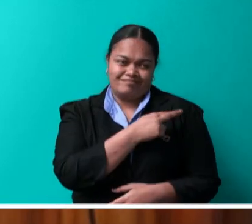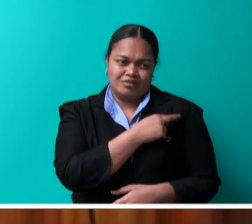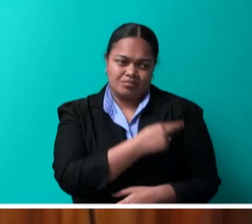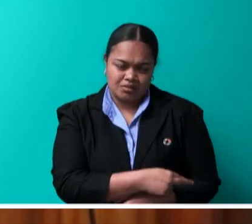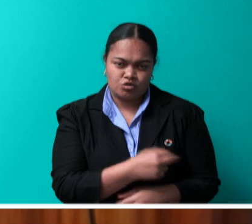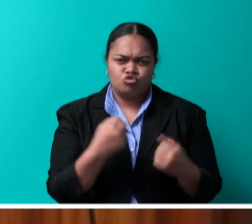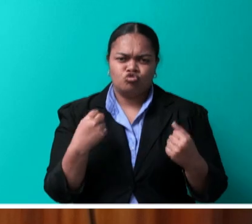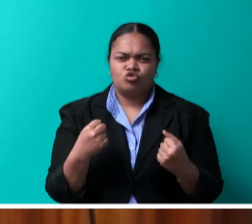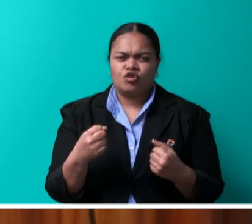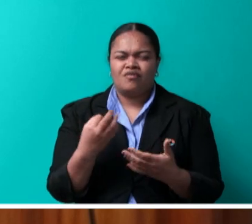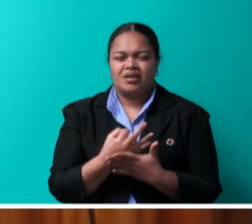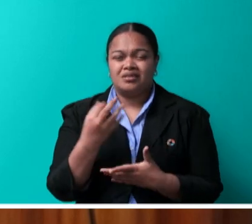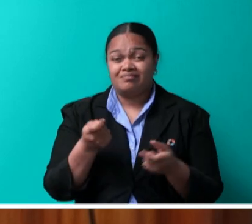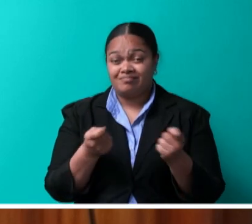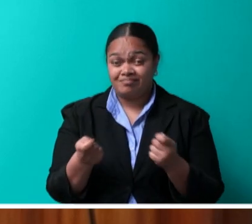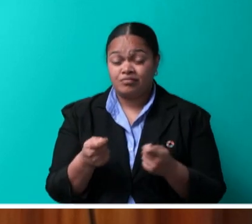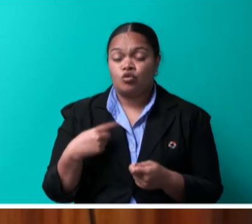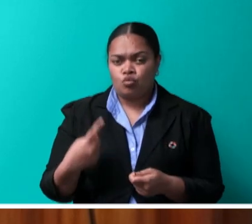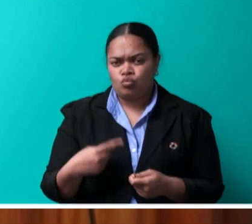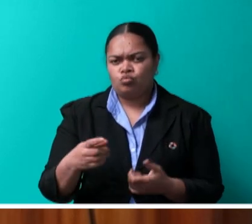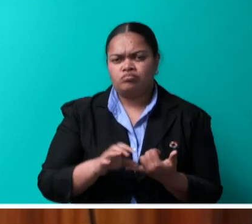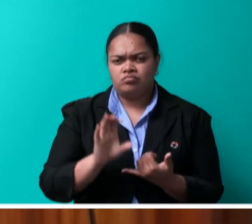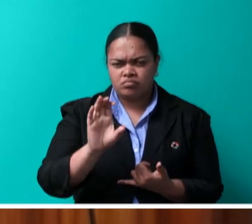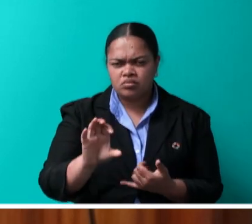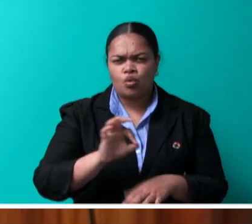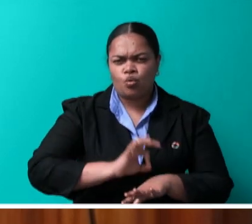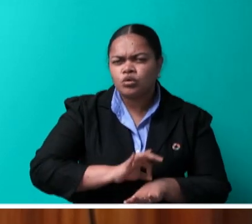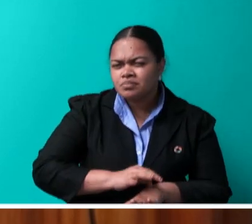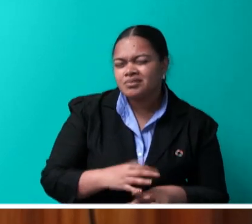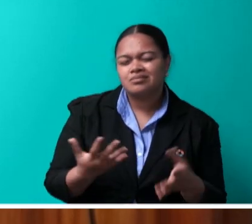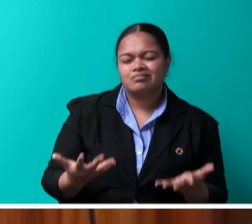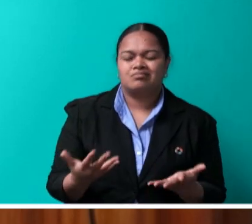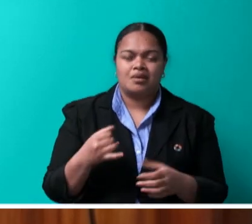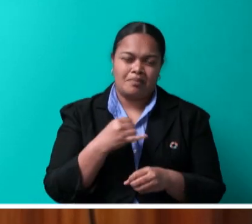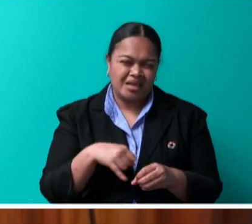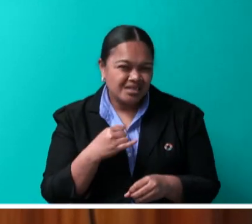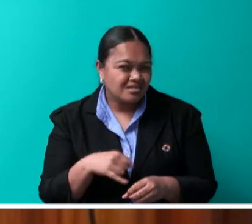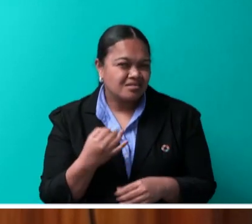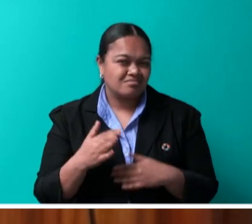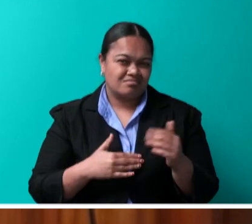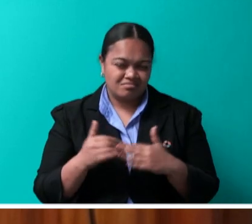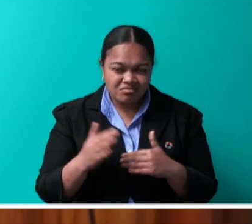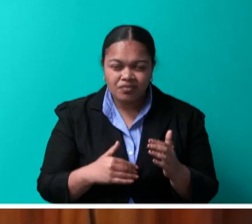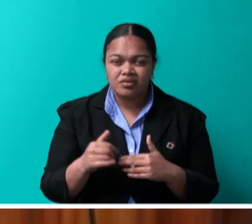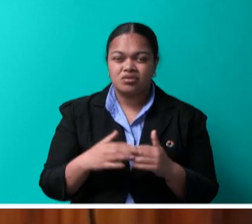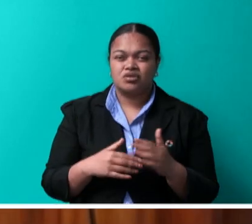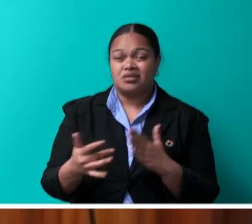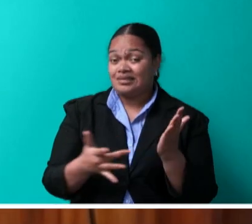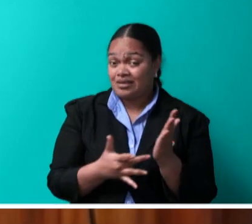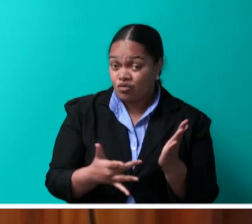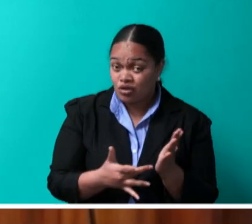Strong financial management enables continued investments in hospitals, medicines, infrastructures,